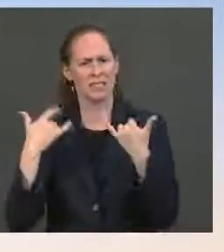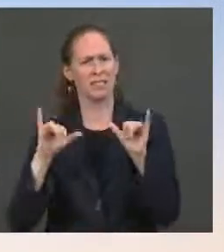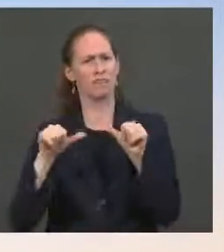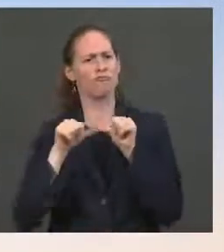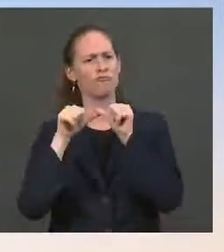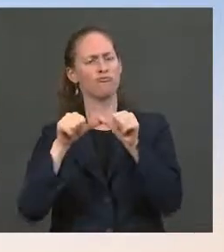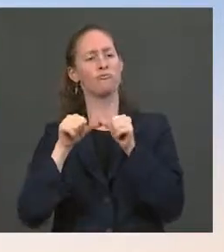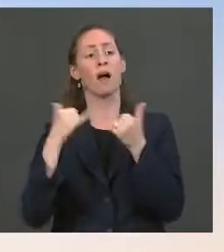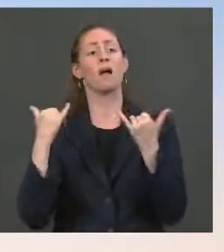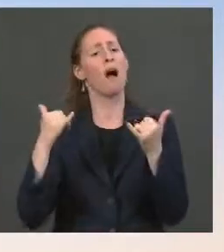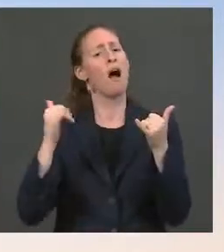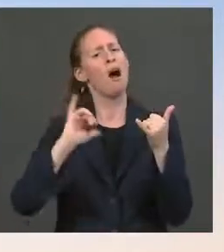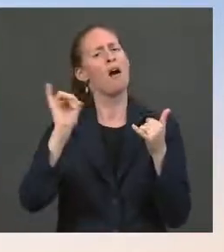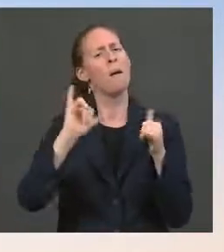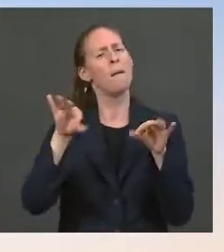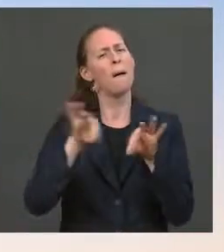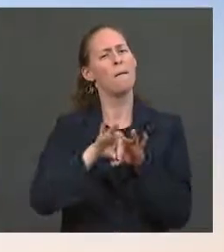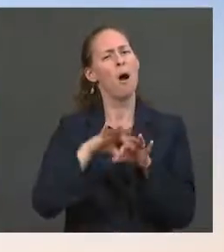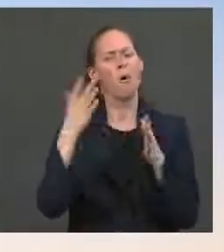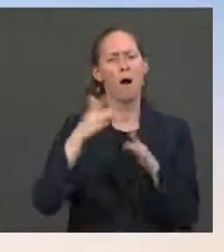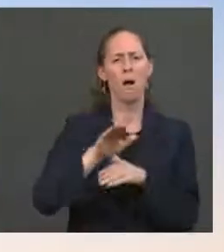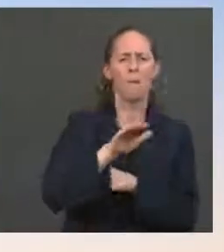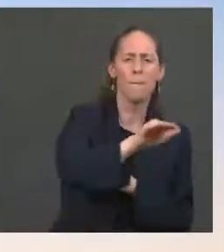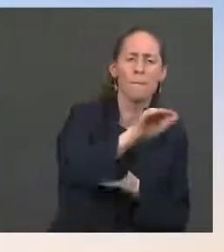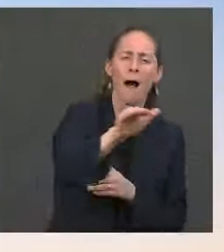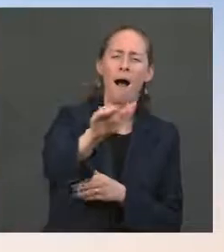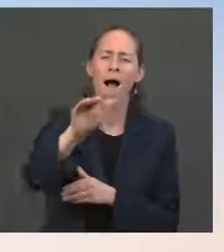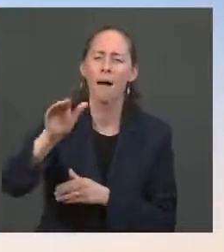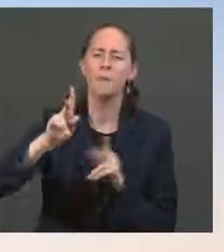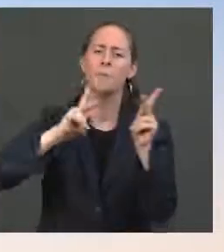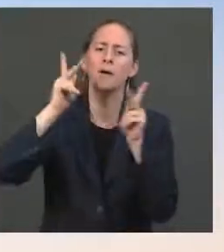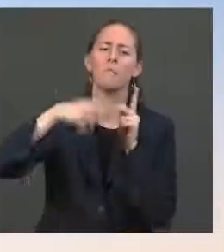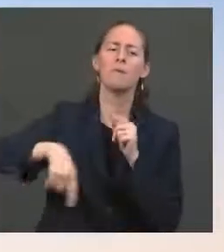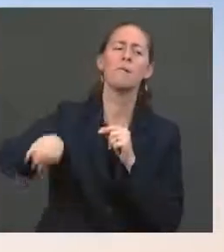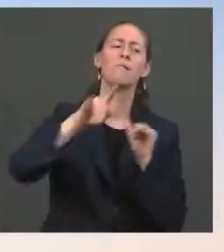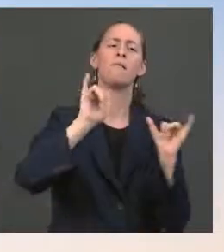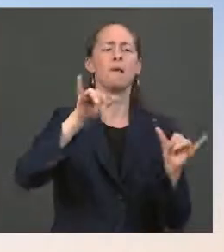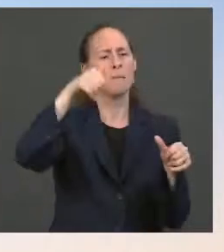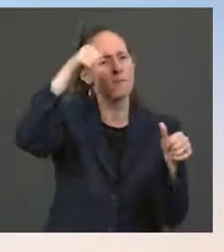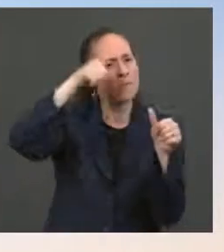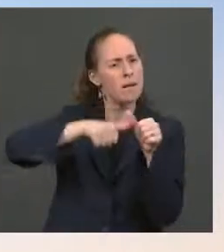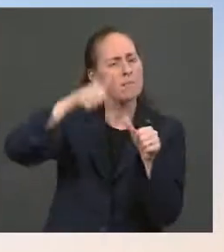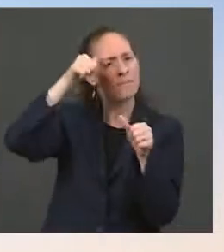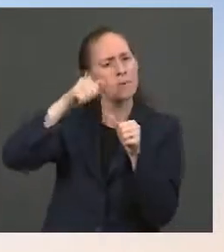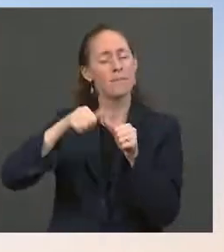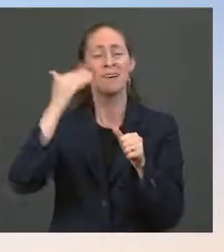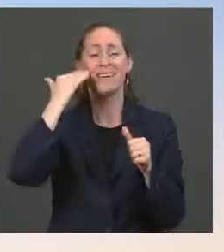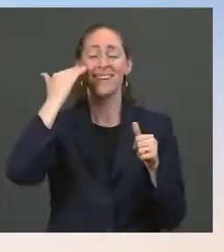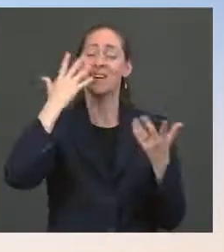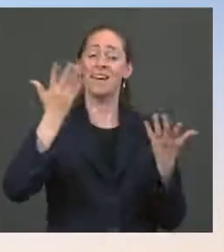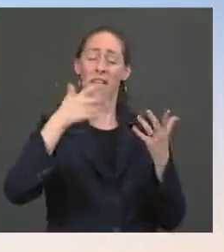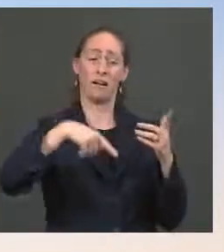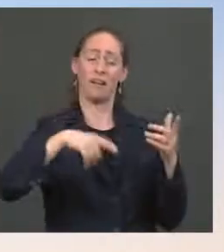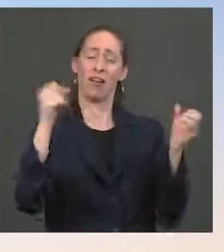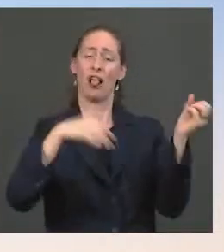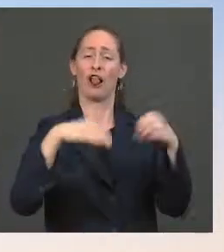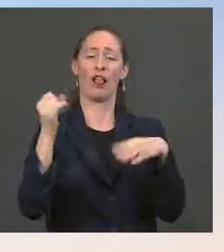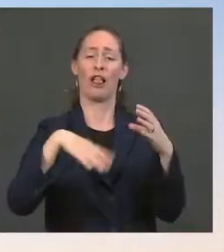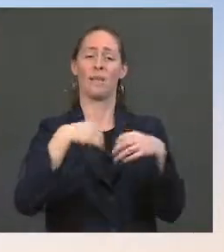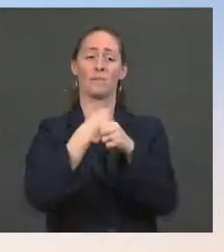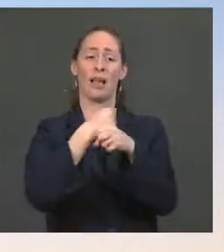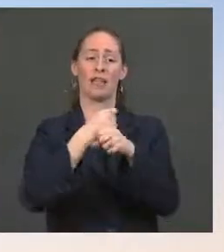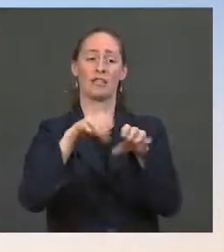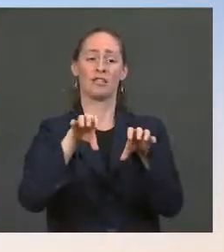important to remind people, as the sausage making has been kind of the dominant storyline for the last few